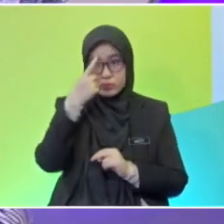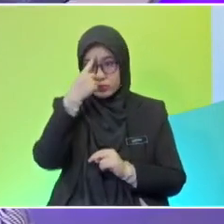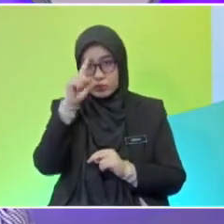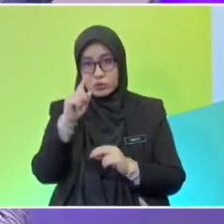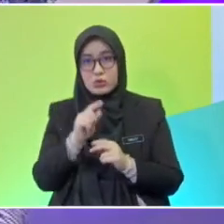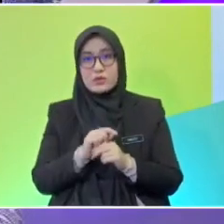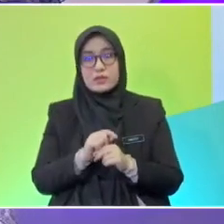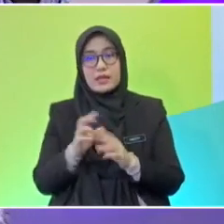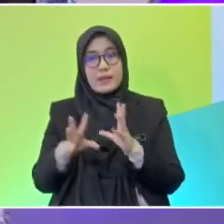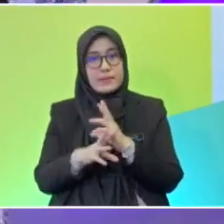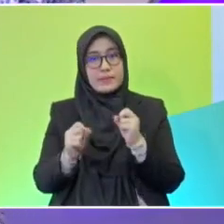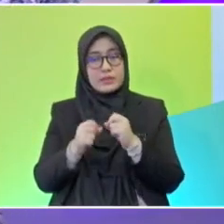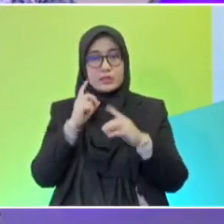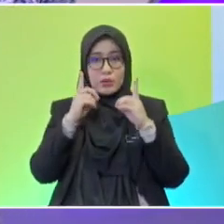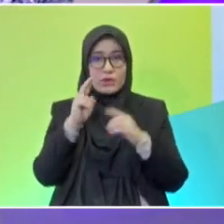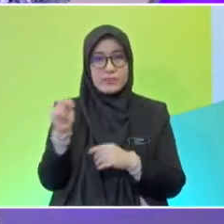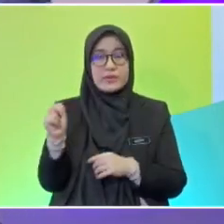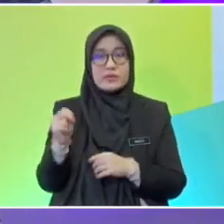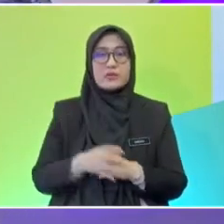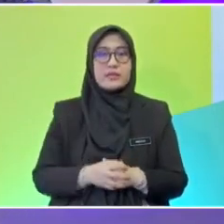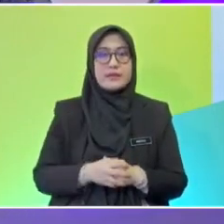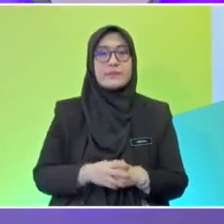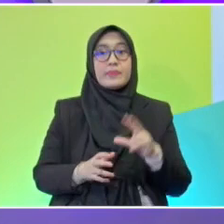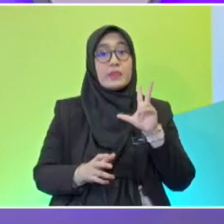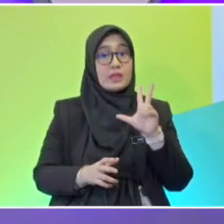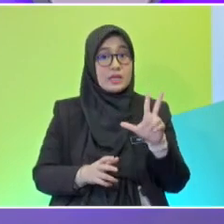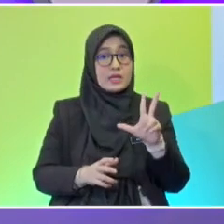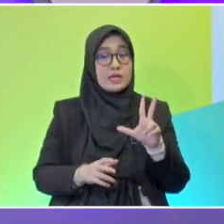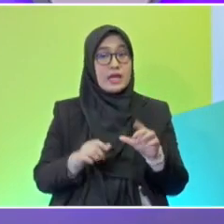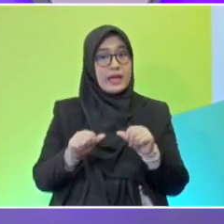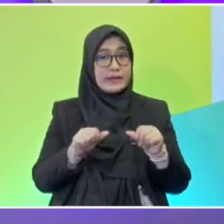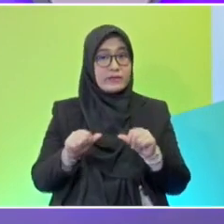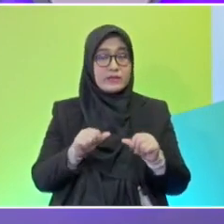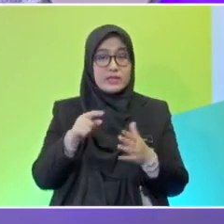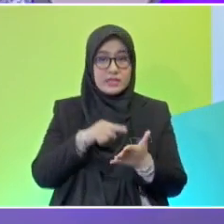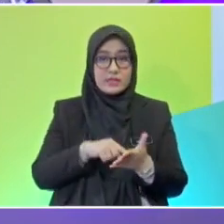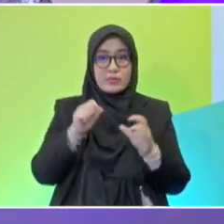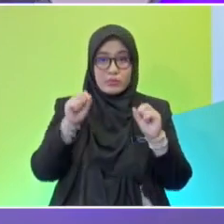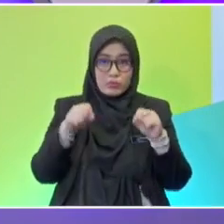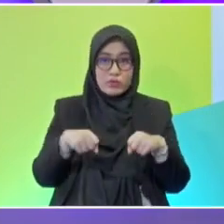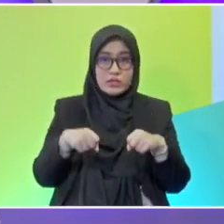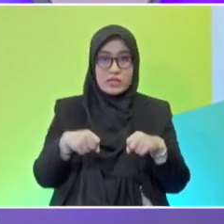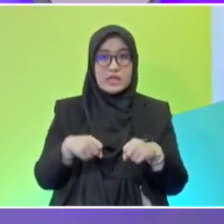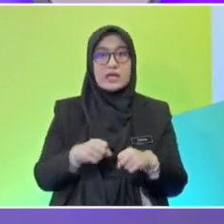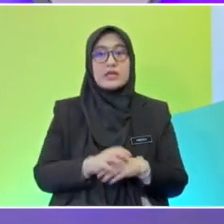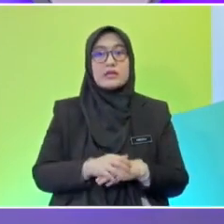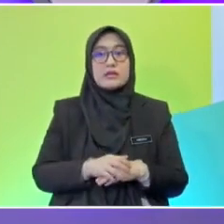observe. So here, through these 3 activities, I'm able to cover 2 skills, which is